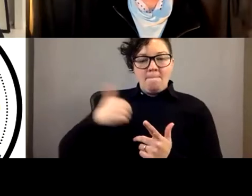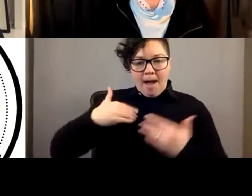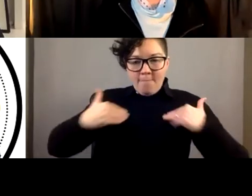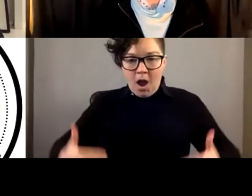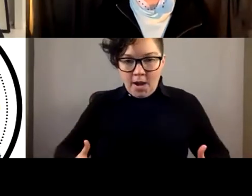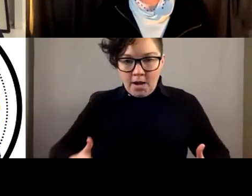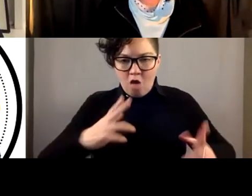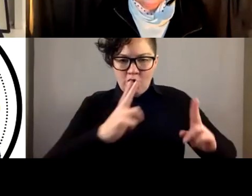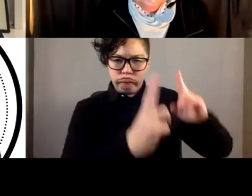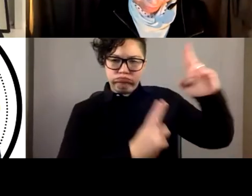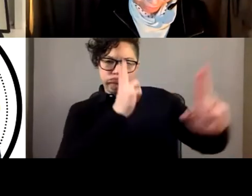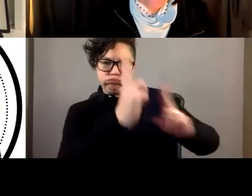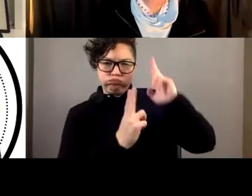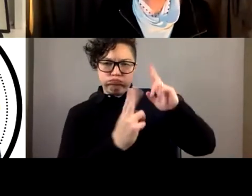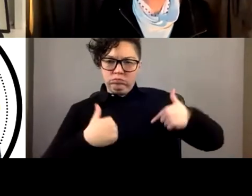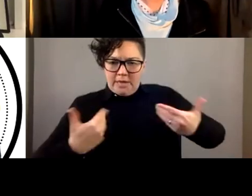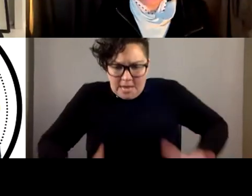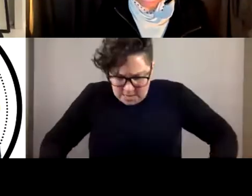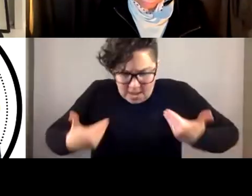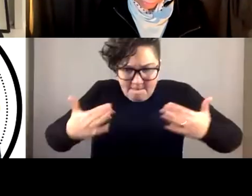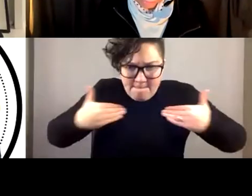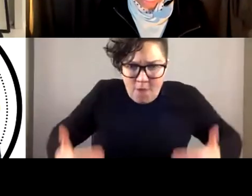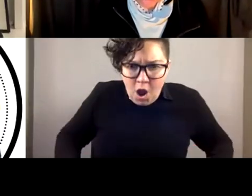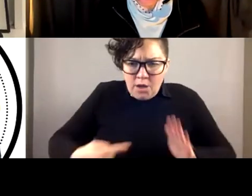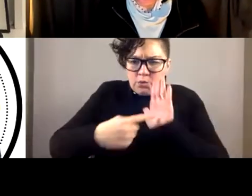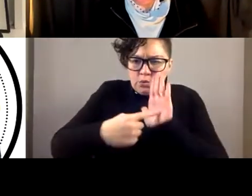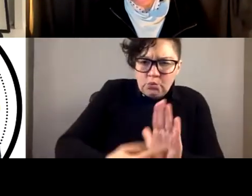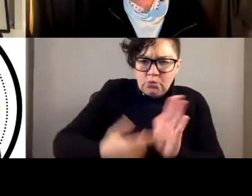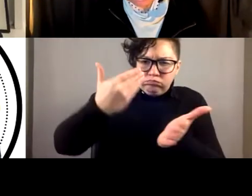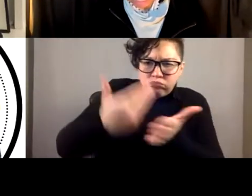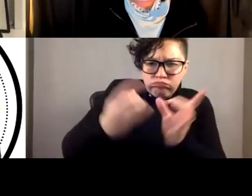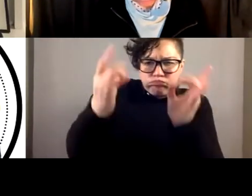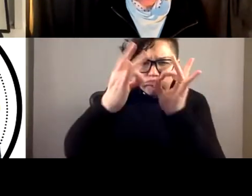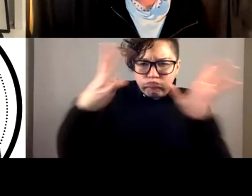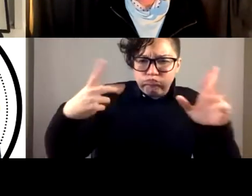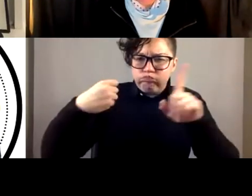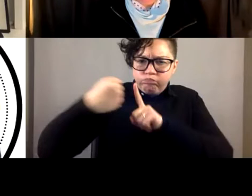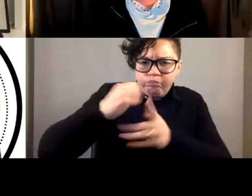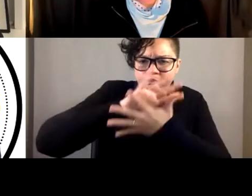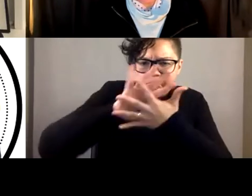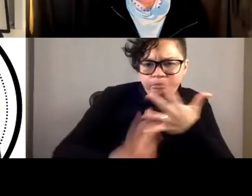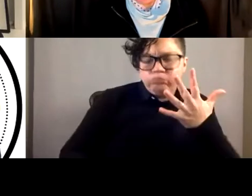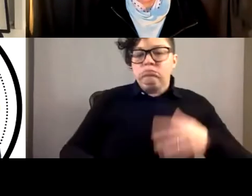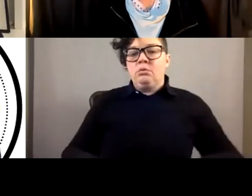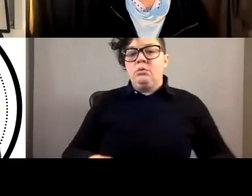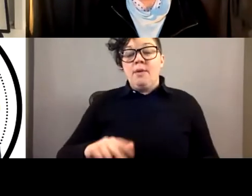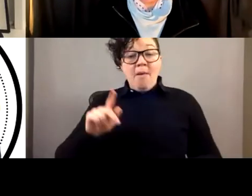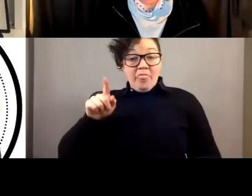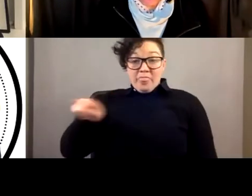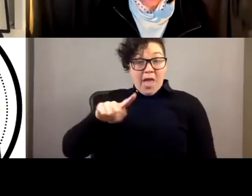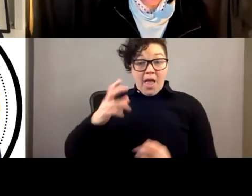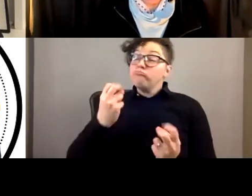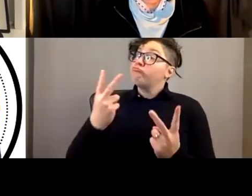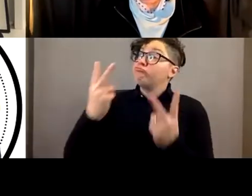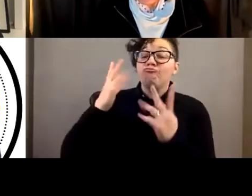those who dismiss the hardships of the past and the violence of it. They imagine a world of benevolent masters and speak with misty eyes of gentility and